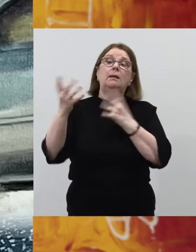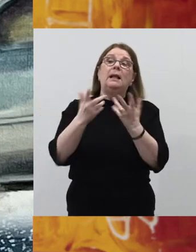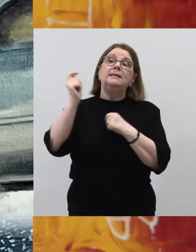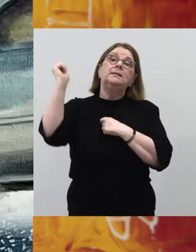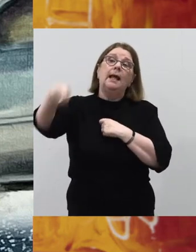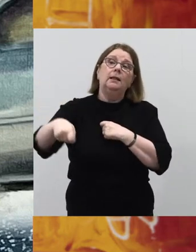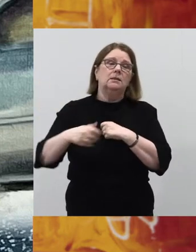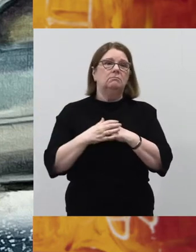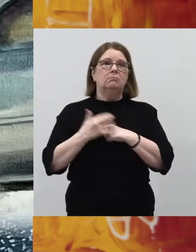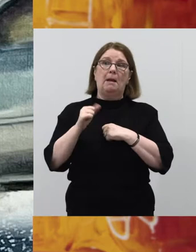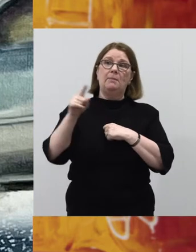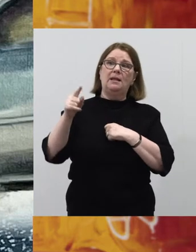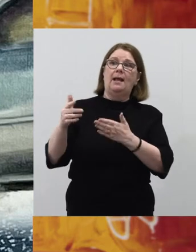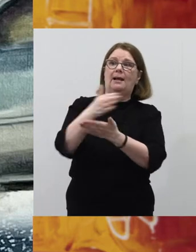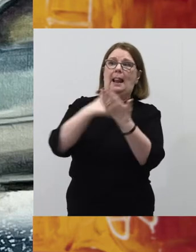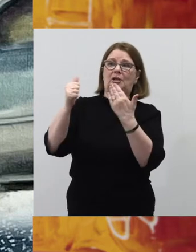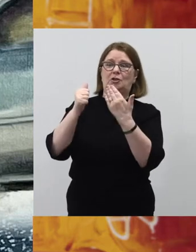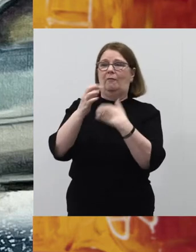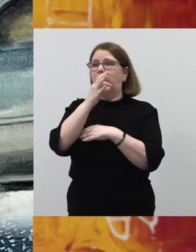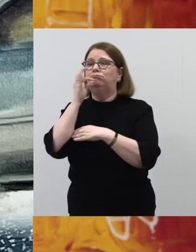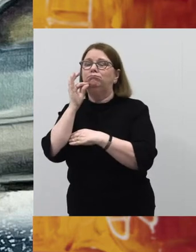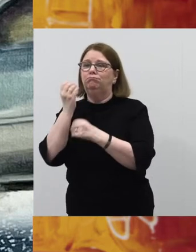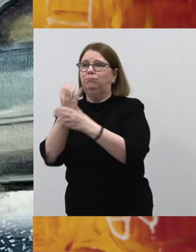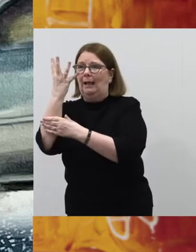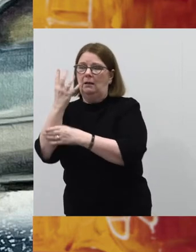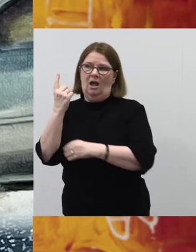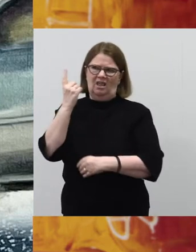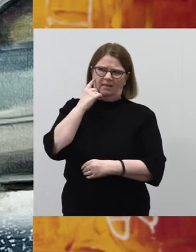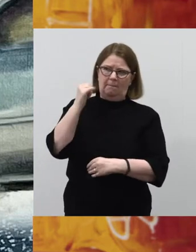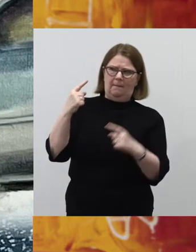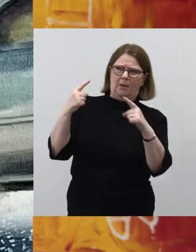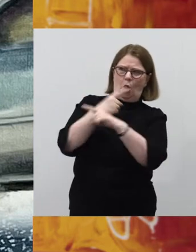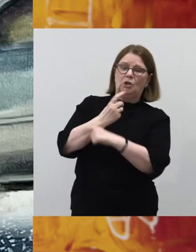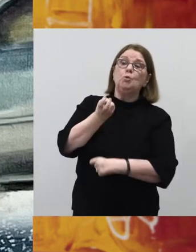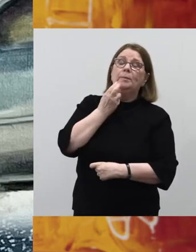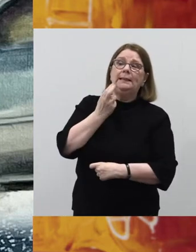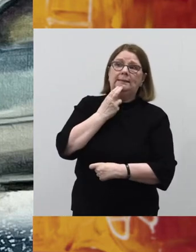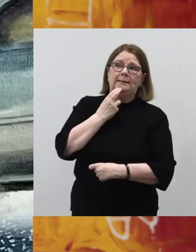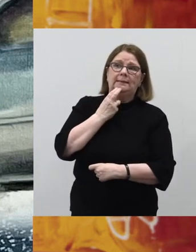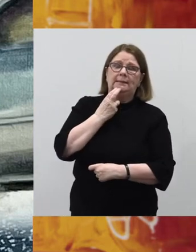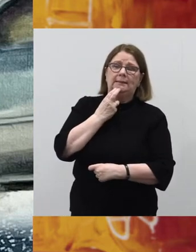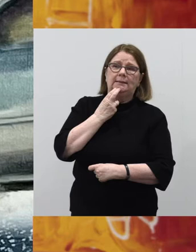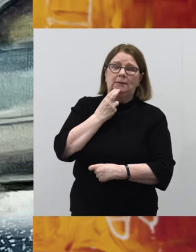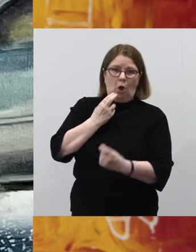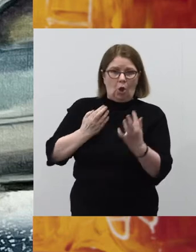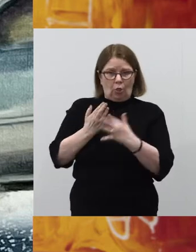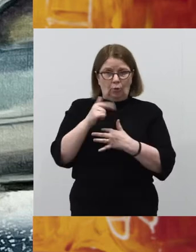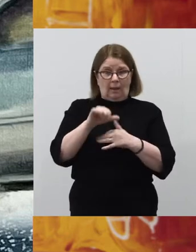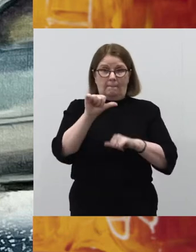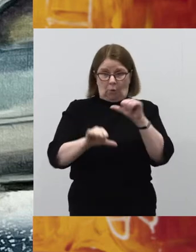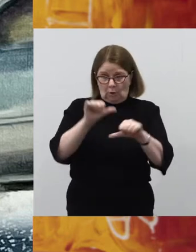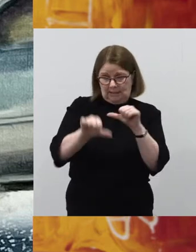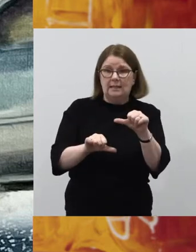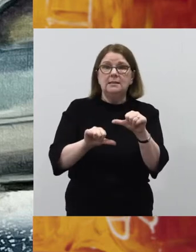still recite some of these memories with all my mates when we catch up and wonder how we are still alive, he explains. However,